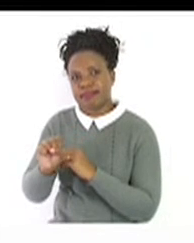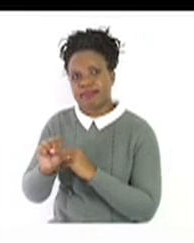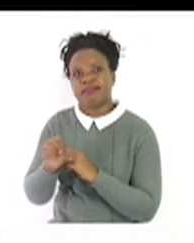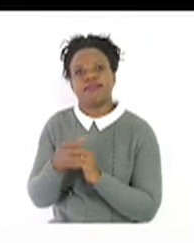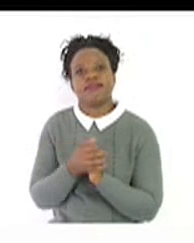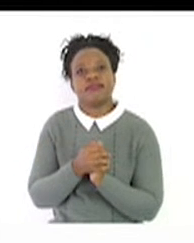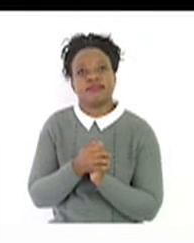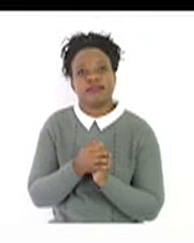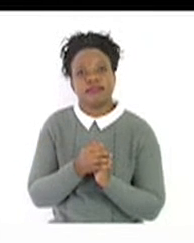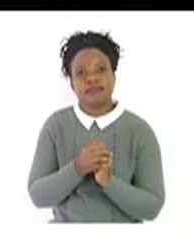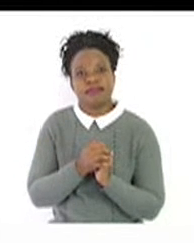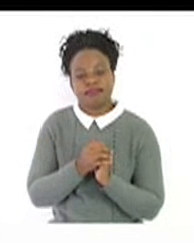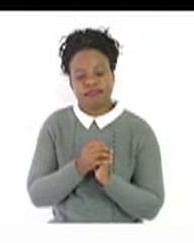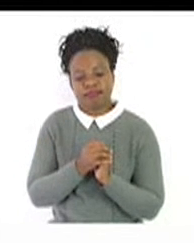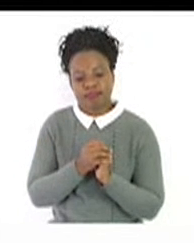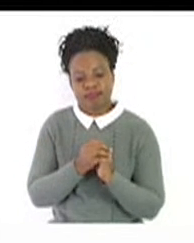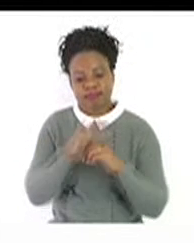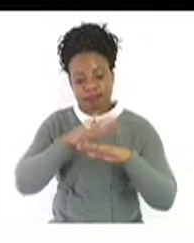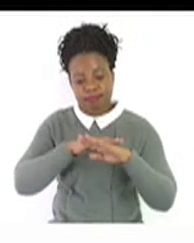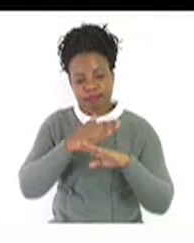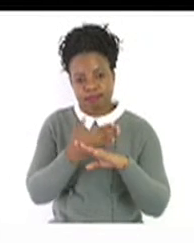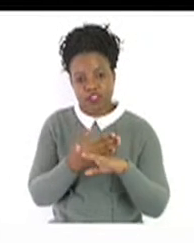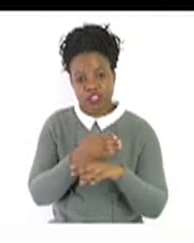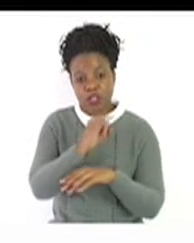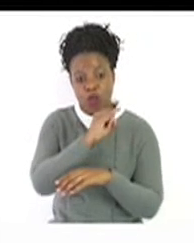Our first example, zoo.